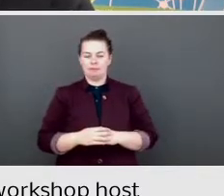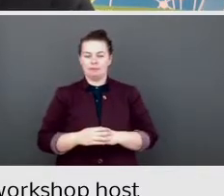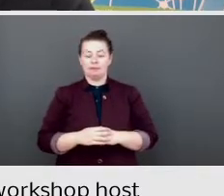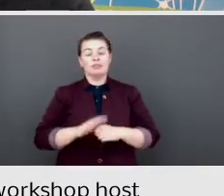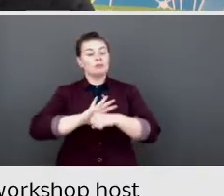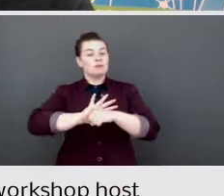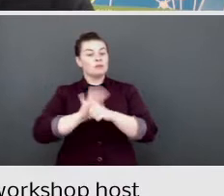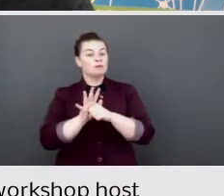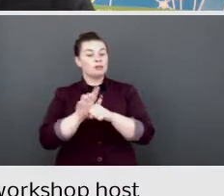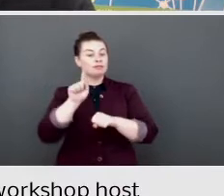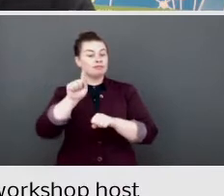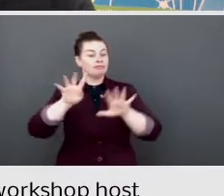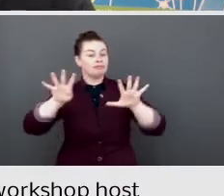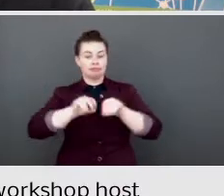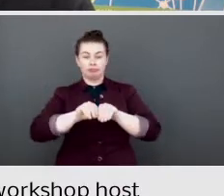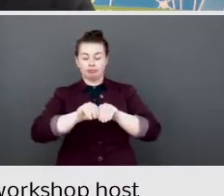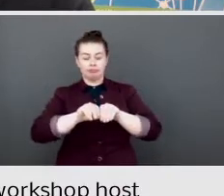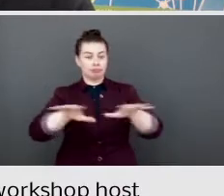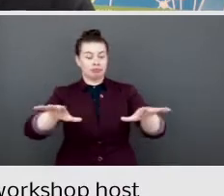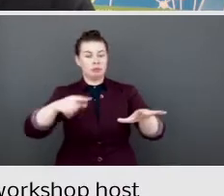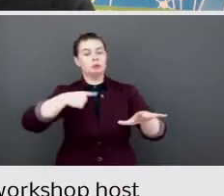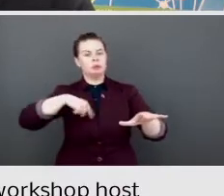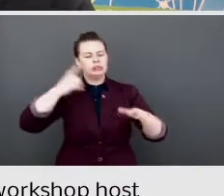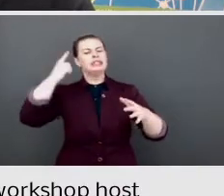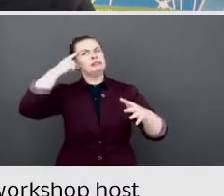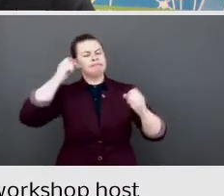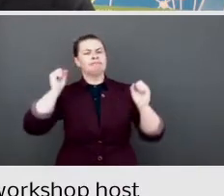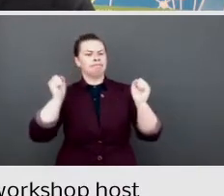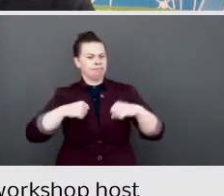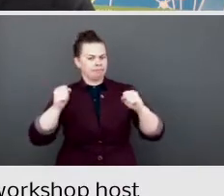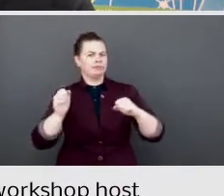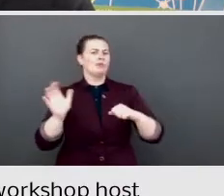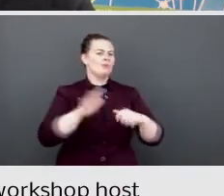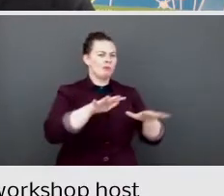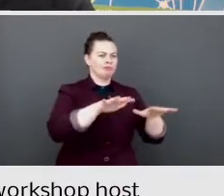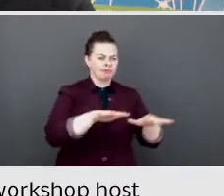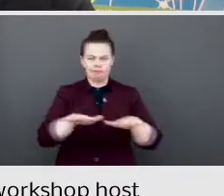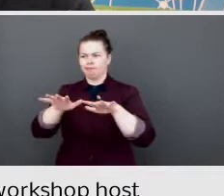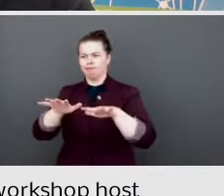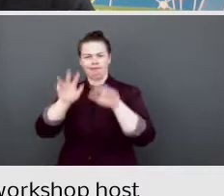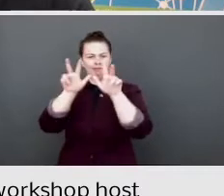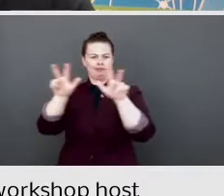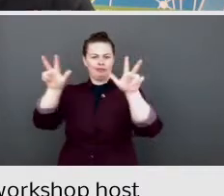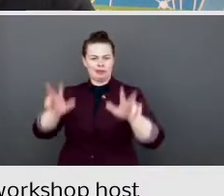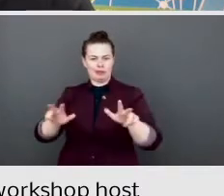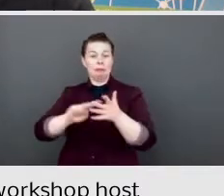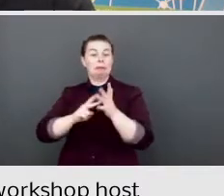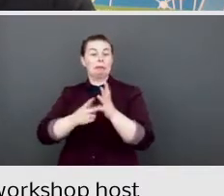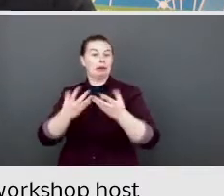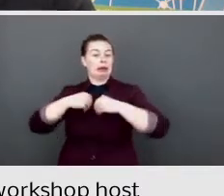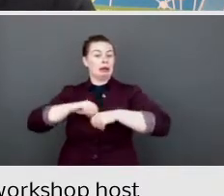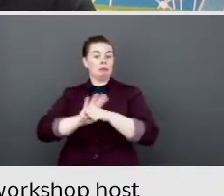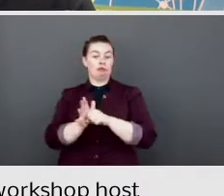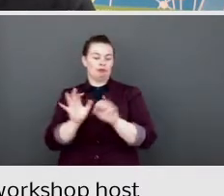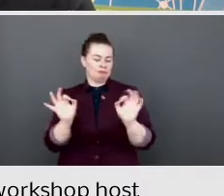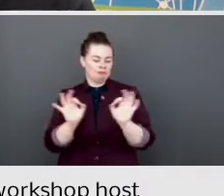Due to COVID-19, we decided to go for an online workshop to avoid any risk for infection.